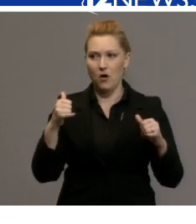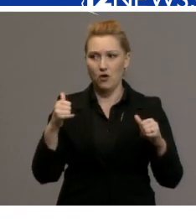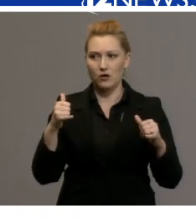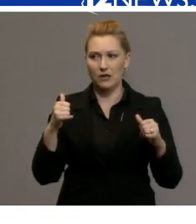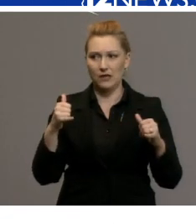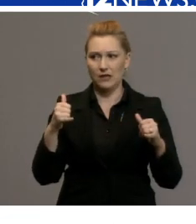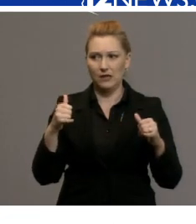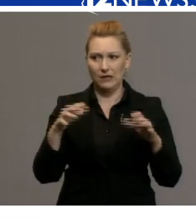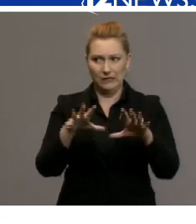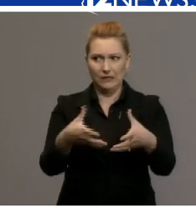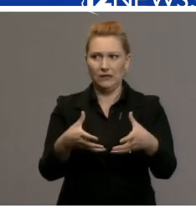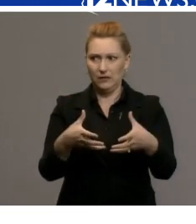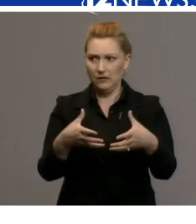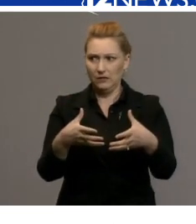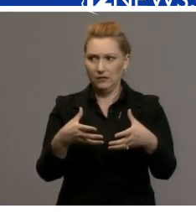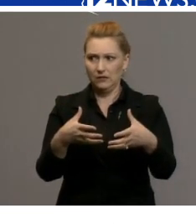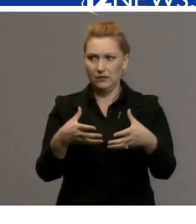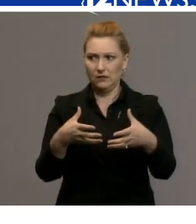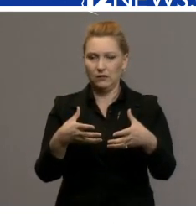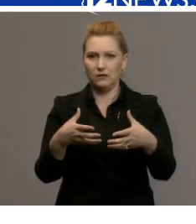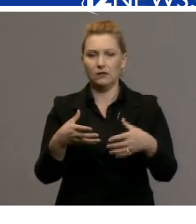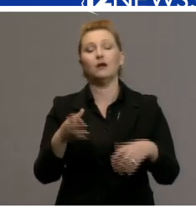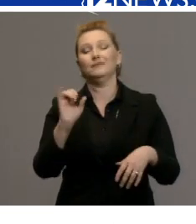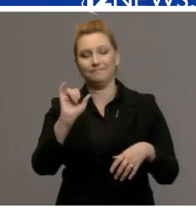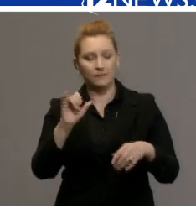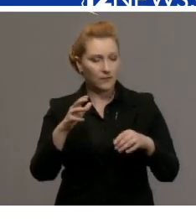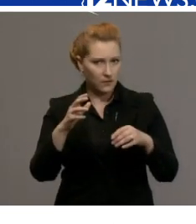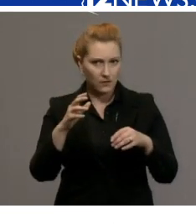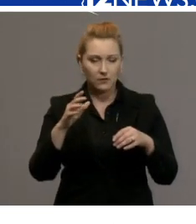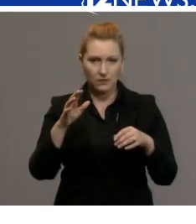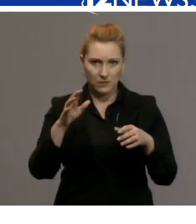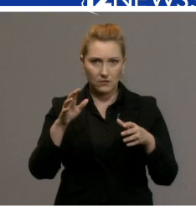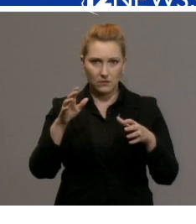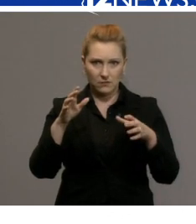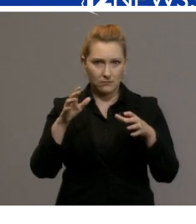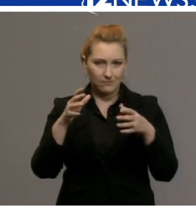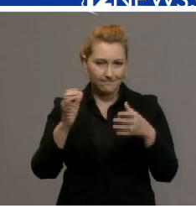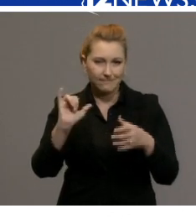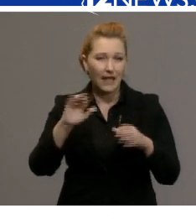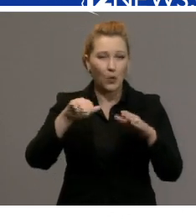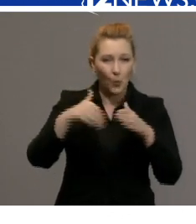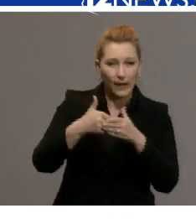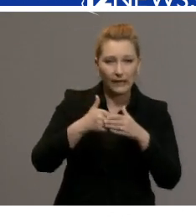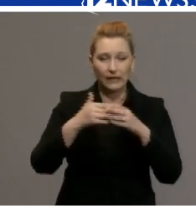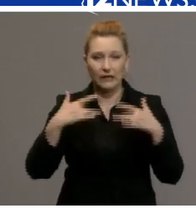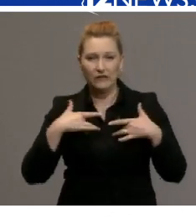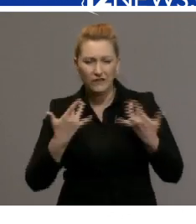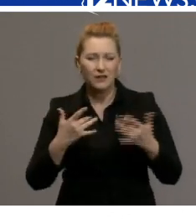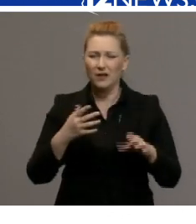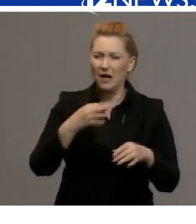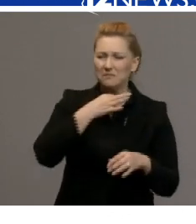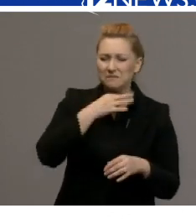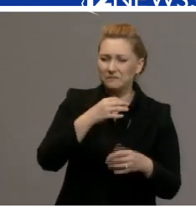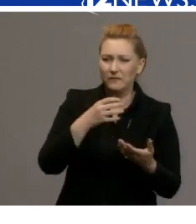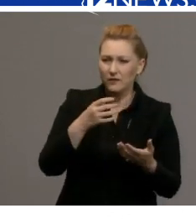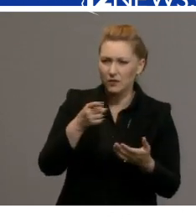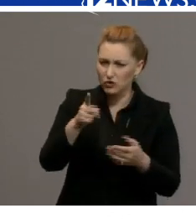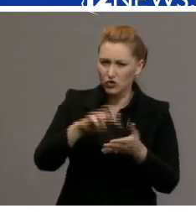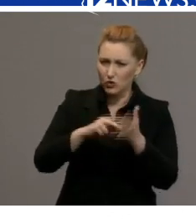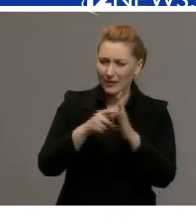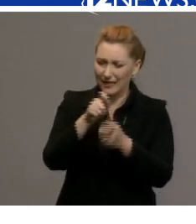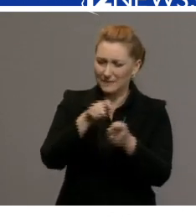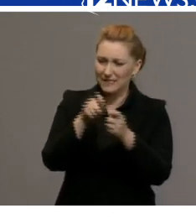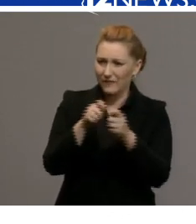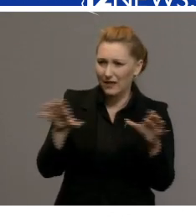I don't have an answer in terms of when they'll open up. Are you talking about like a specific gathering, like a reception? Yeah.